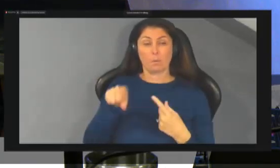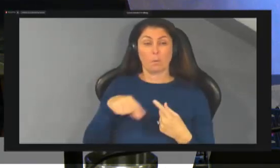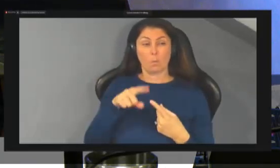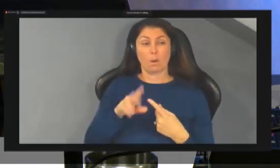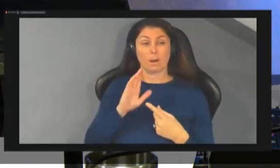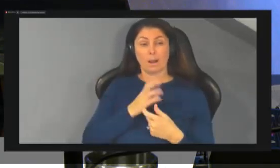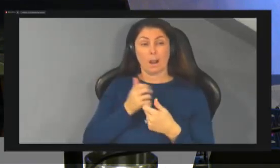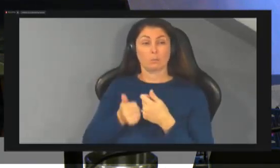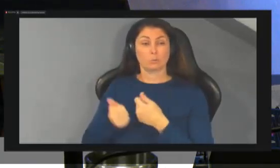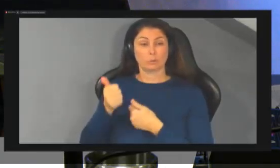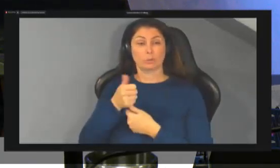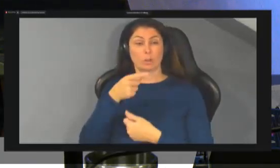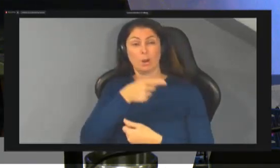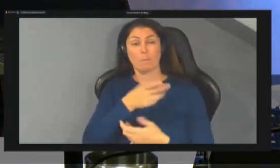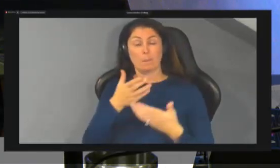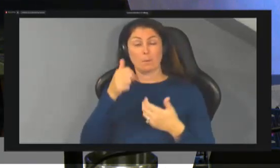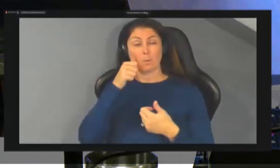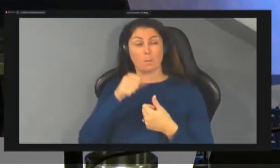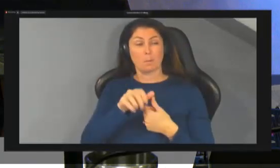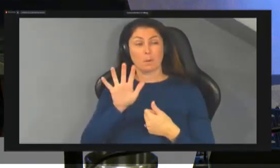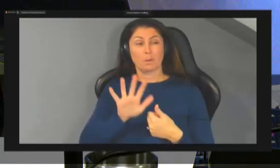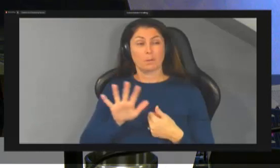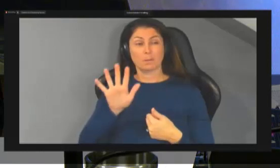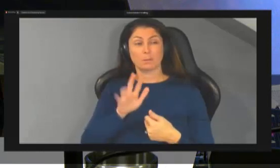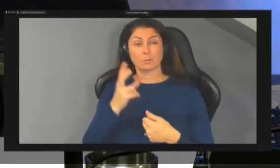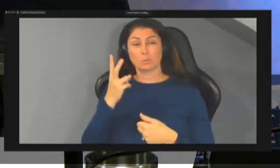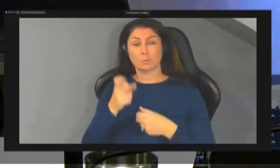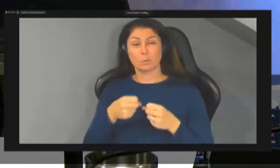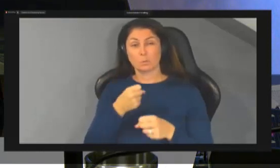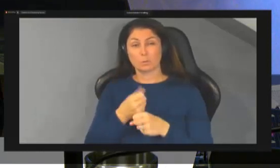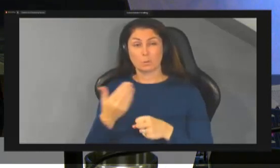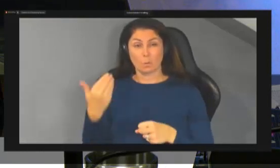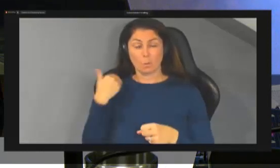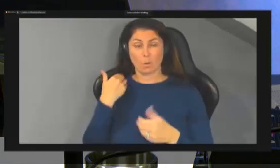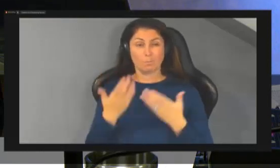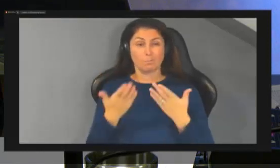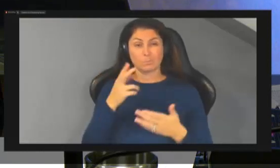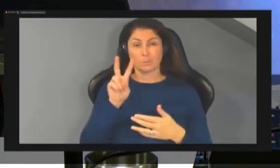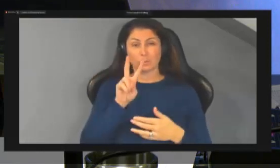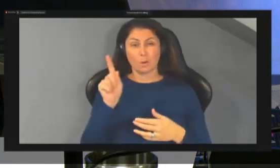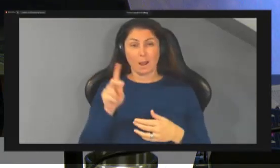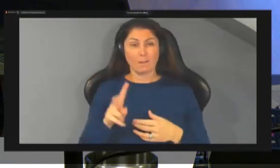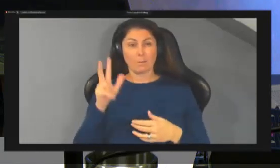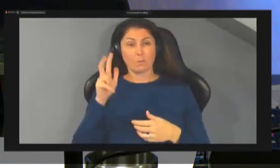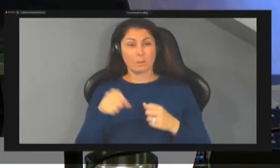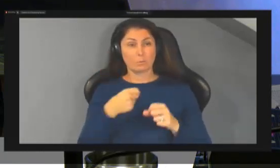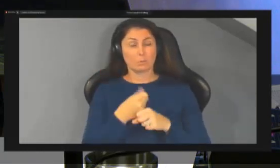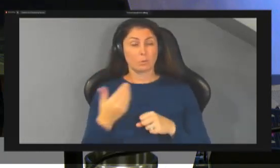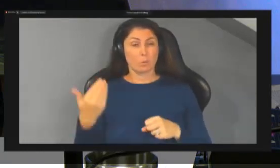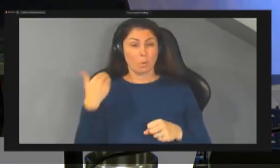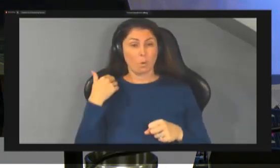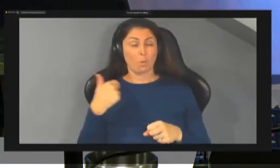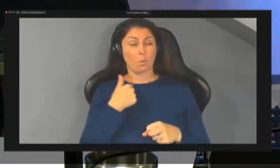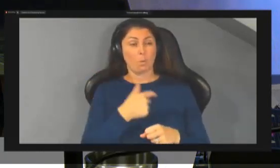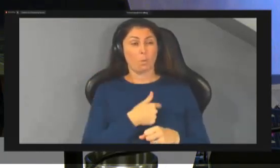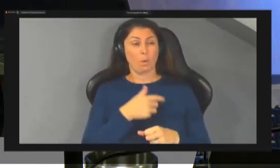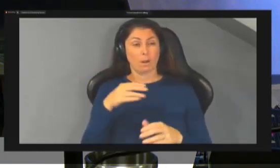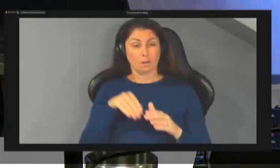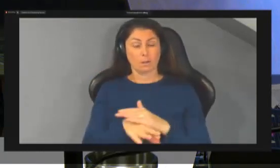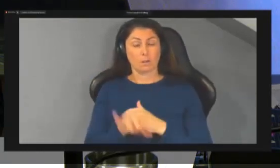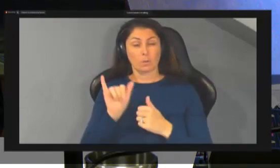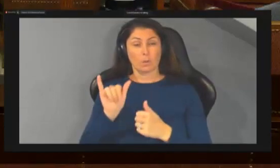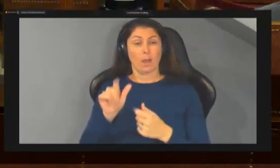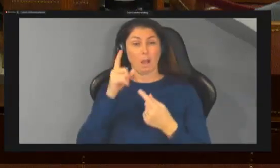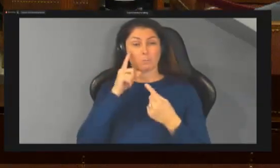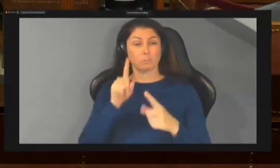remember, but about at least 2 years ago, maybe 2.5, 3 years ago, we entered into a cooperation agreement with